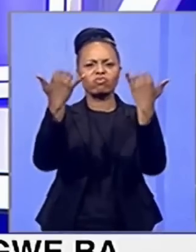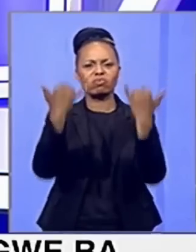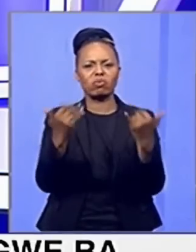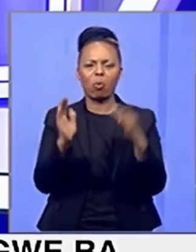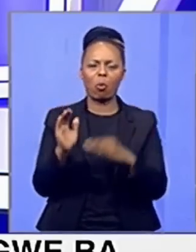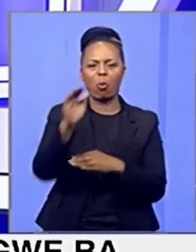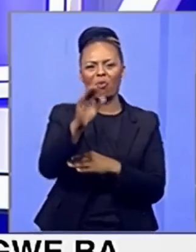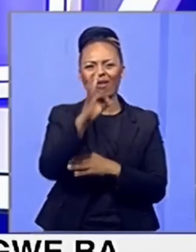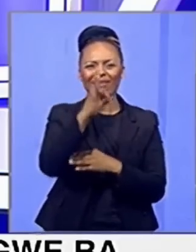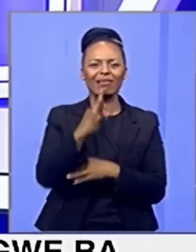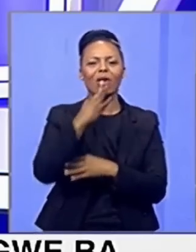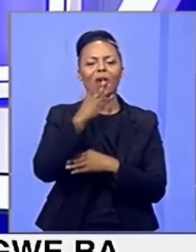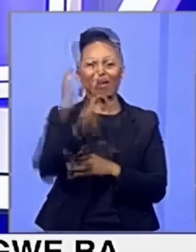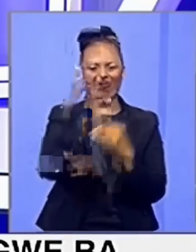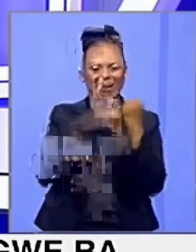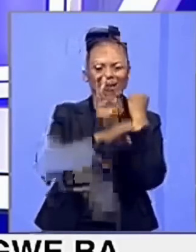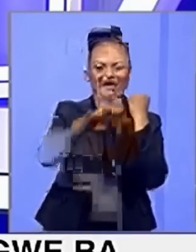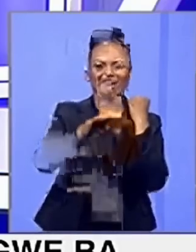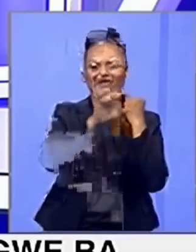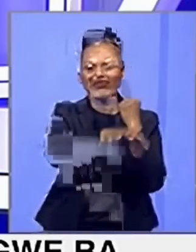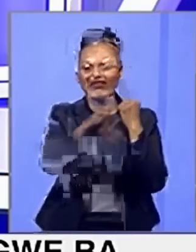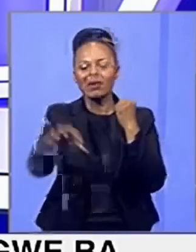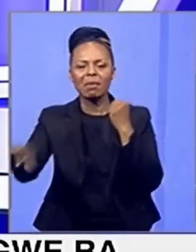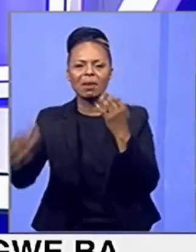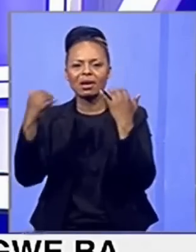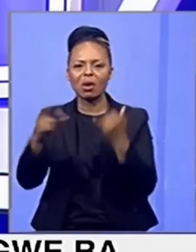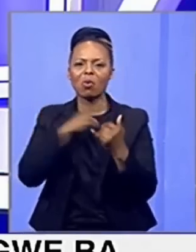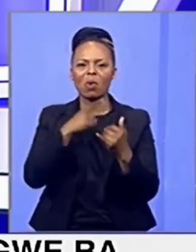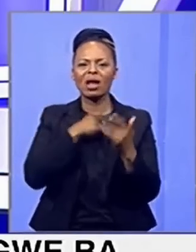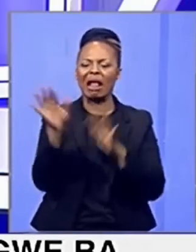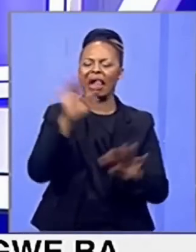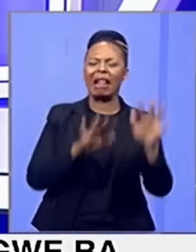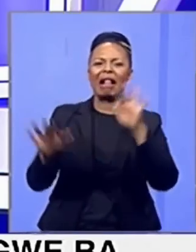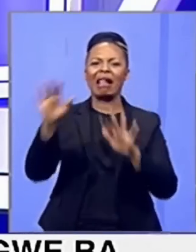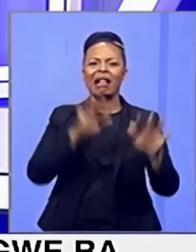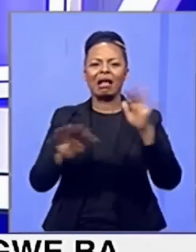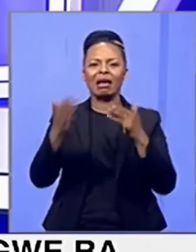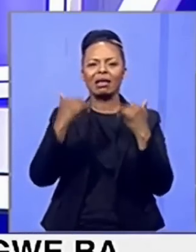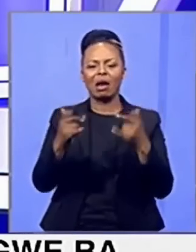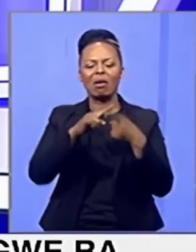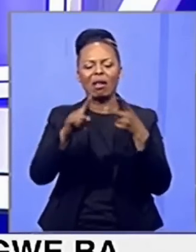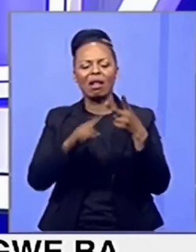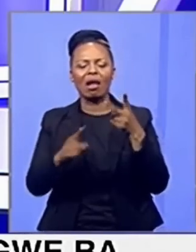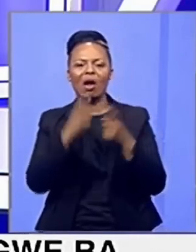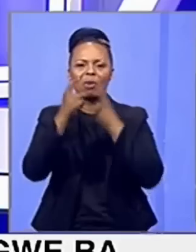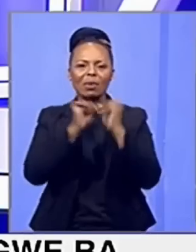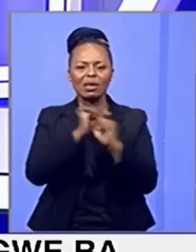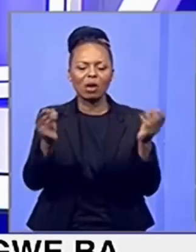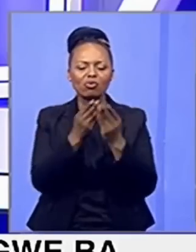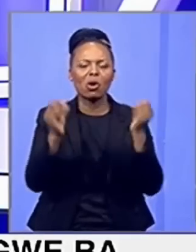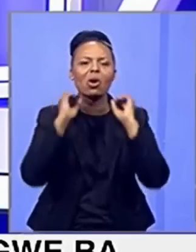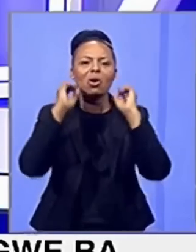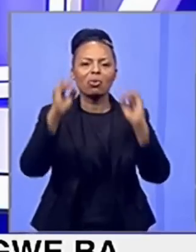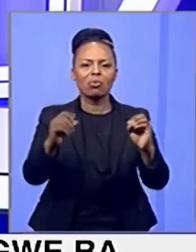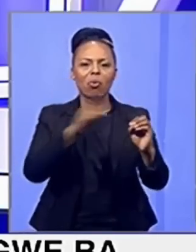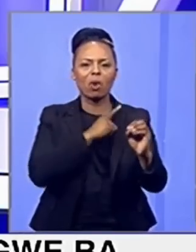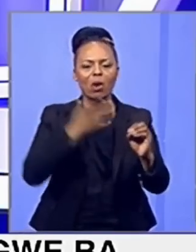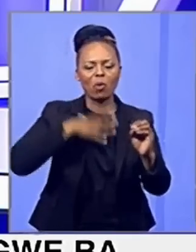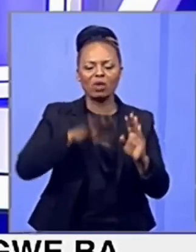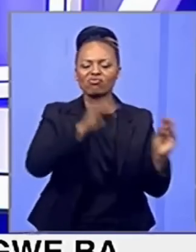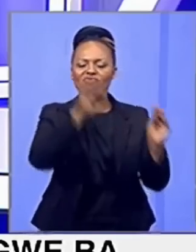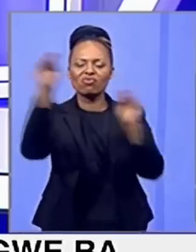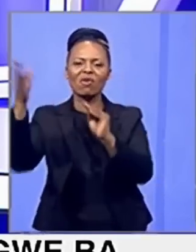tše 3 morago ga gore balaodi ba kgolego ba palelwe ke go fihlelela dillo tša bona tša gore ba fetišetšwe